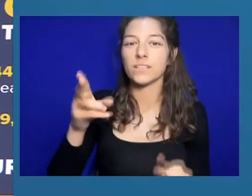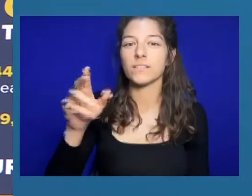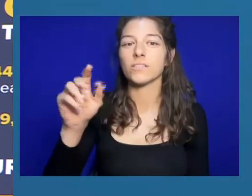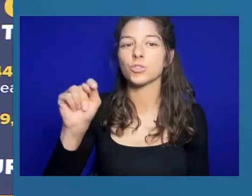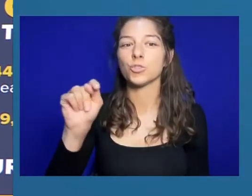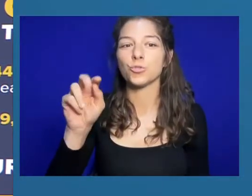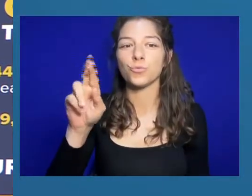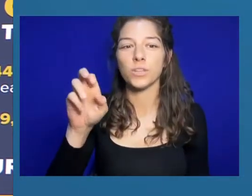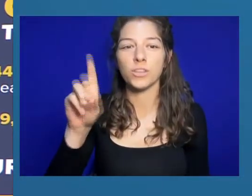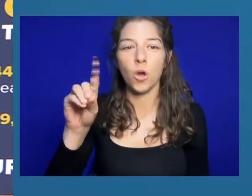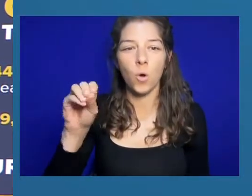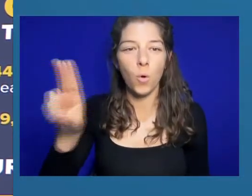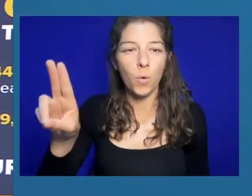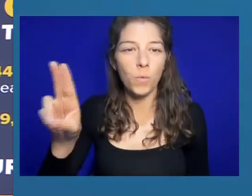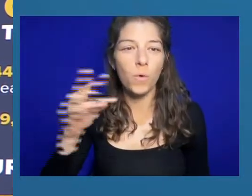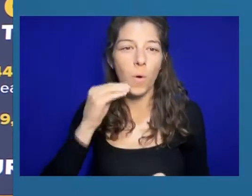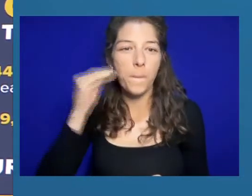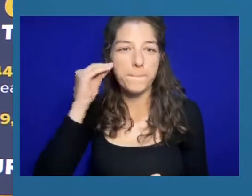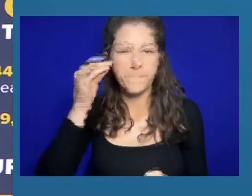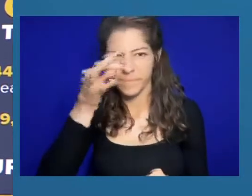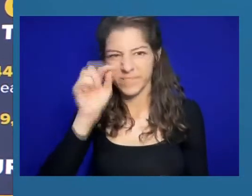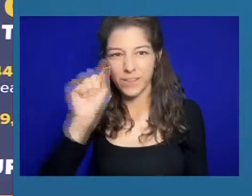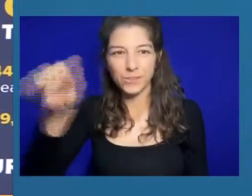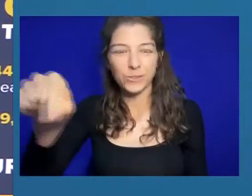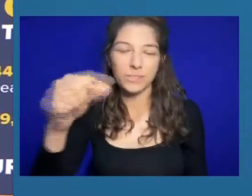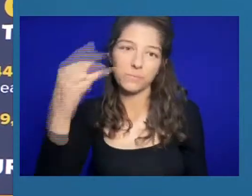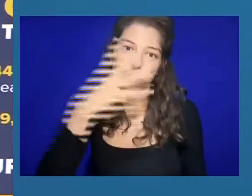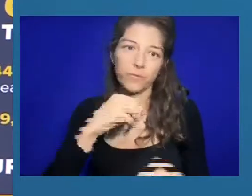street and the work we're doing, that's beautiful.